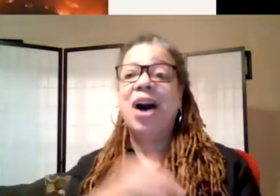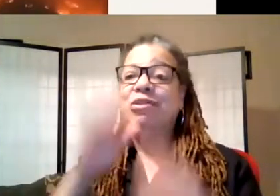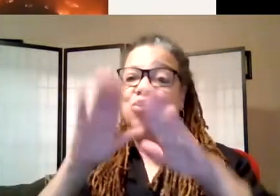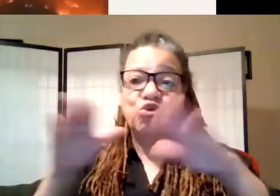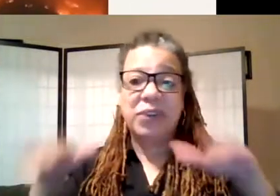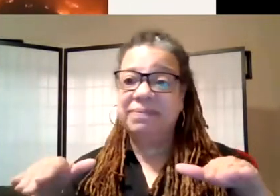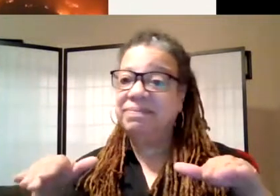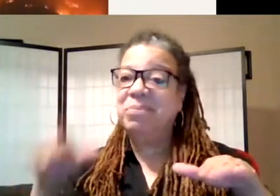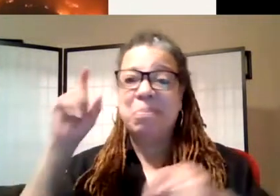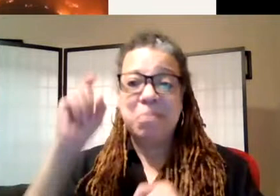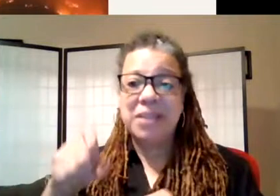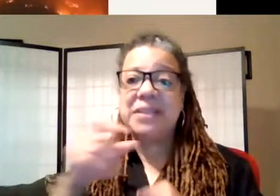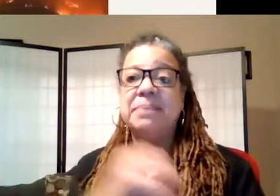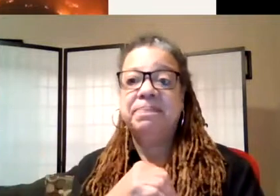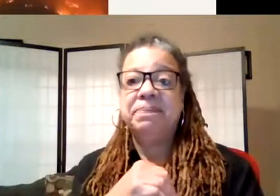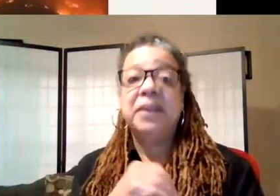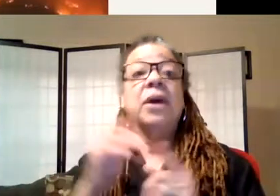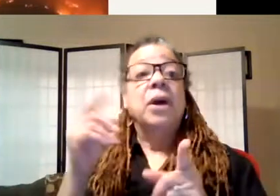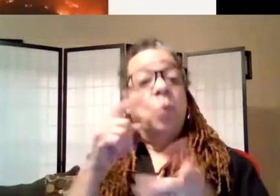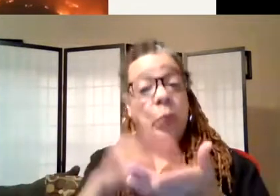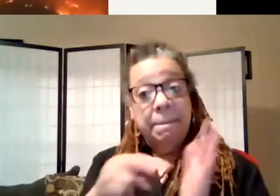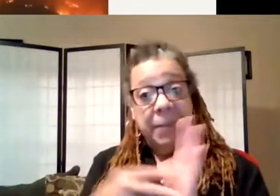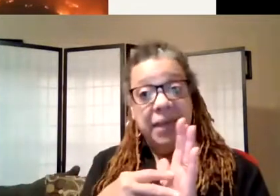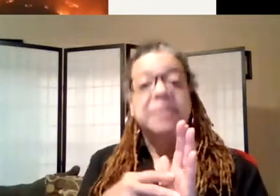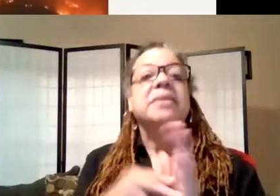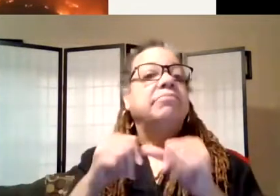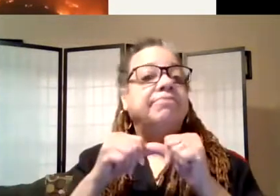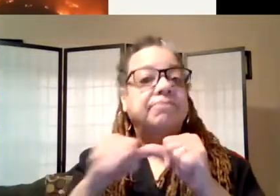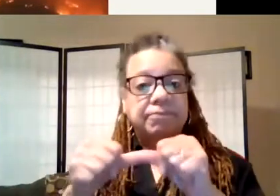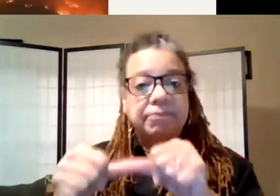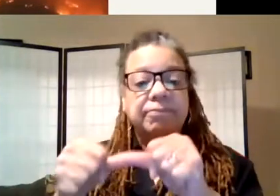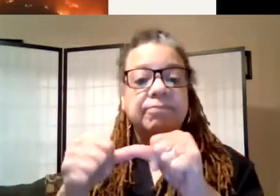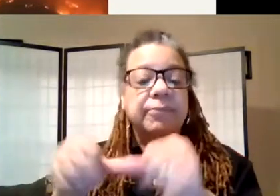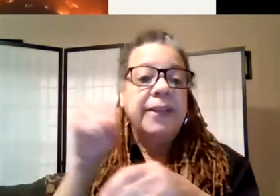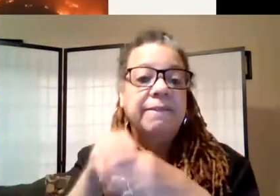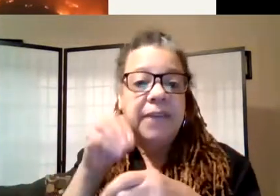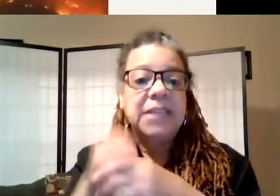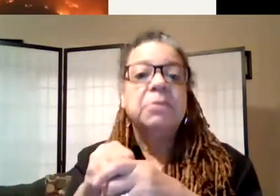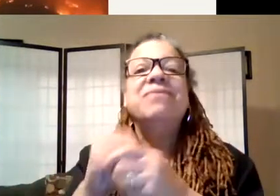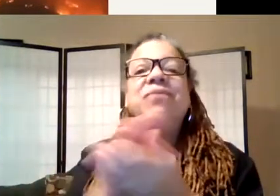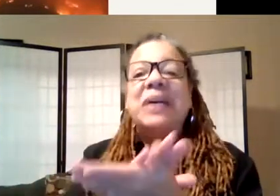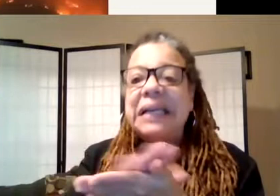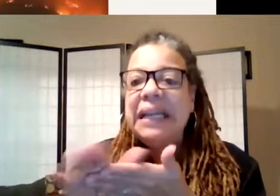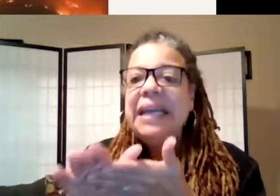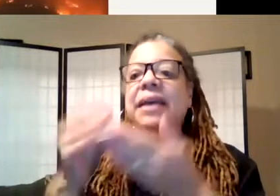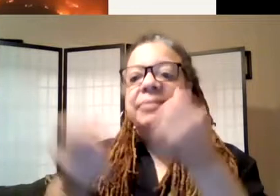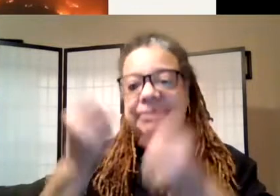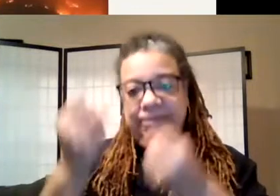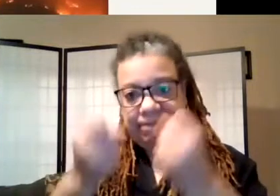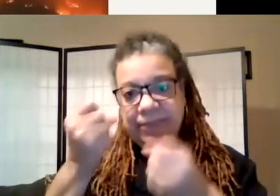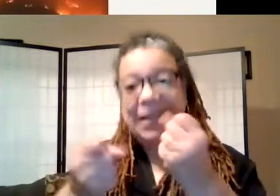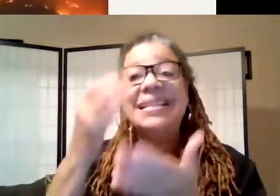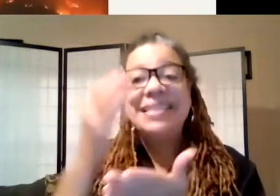What Prop 30 does. Prop 30 provides an immediate, sustained generational investment to accelerate transition to clean vehicles and reduce catastrophic